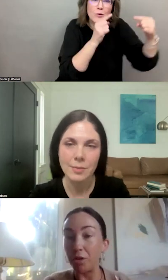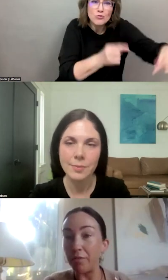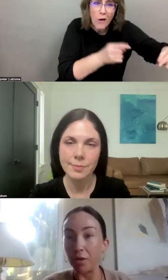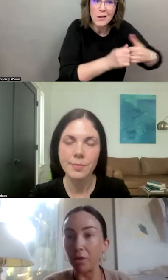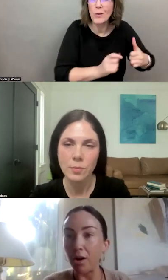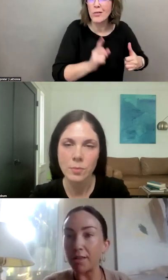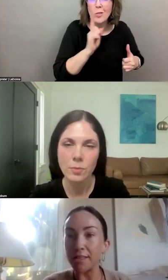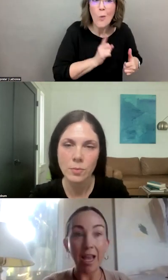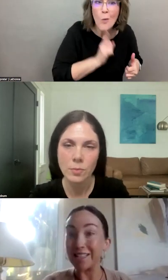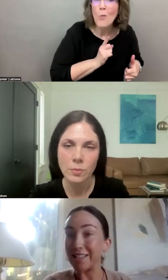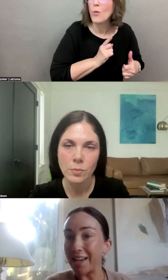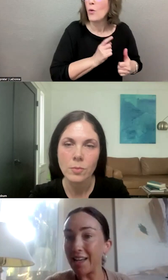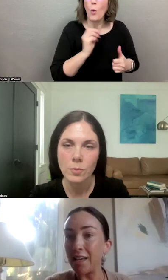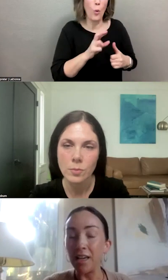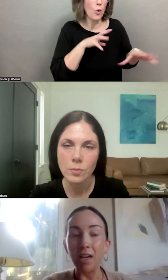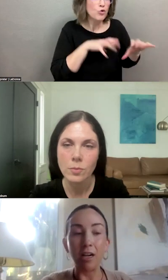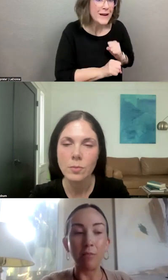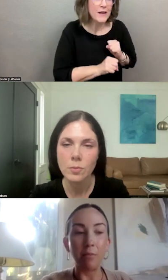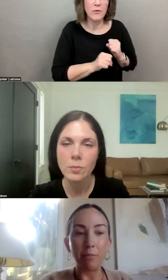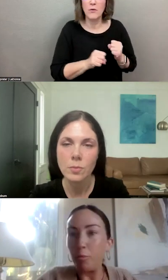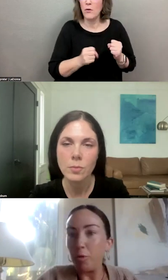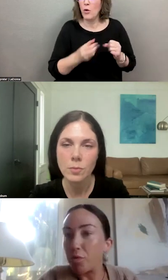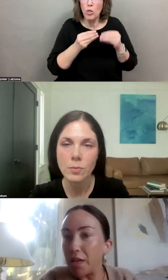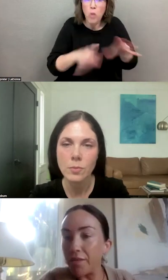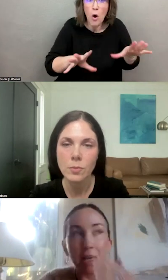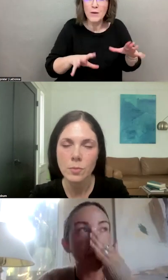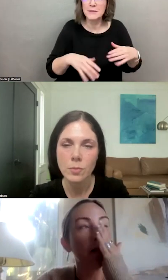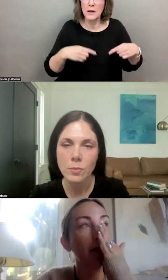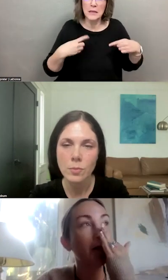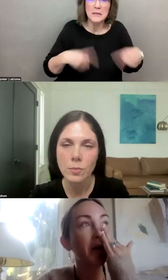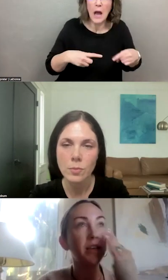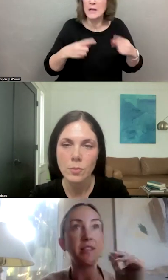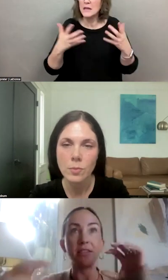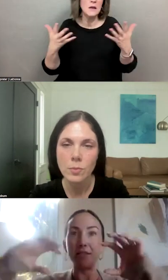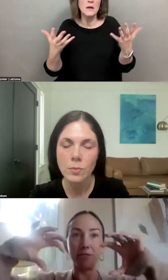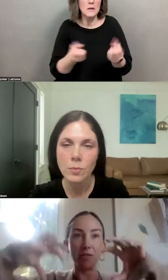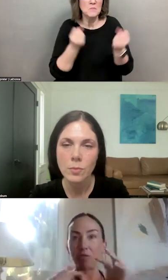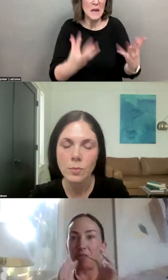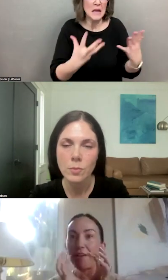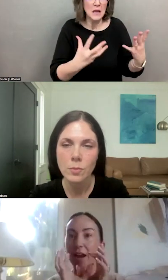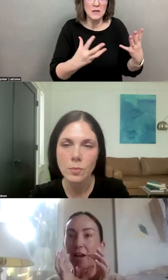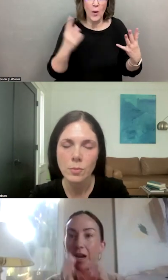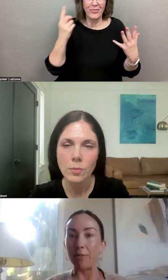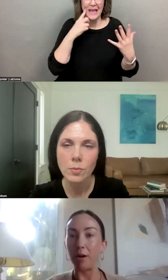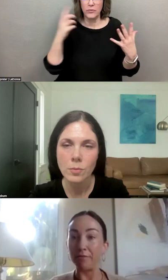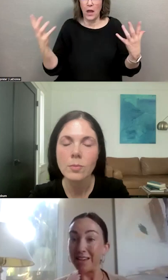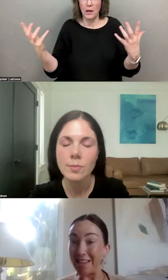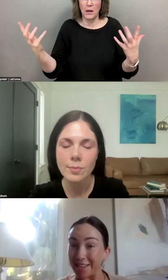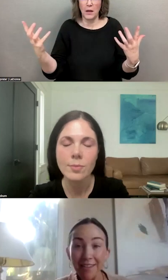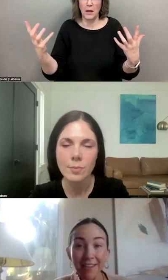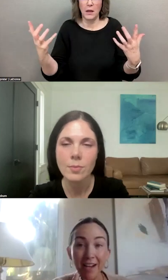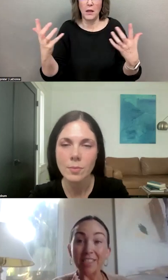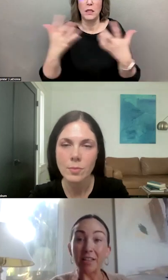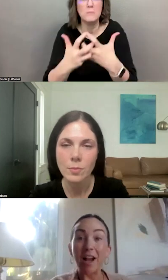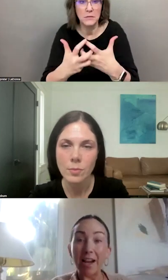with grief, with loss, anxiety, with grief. And so I think that there was sort of this Venn diagram of the